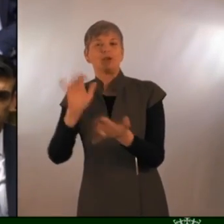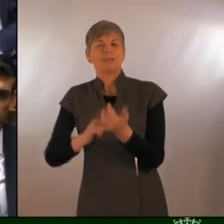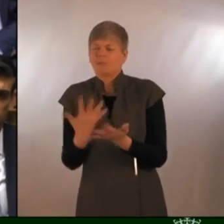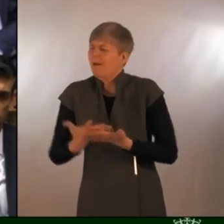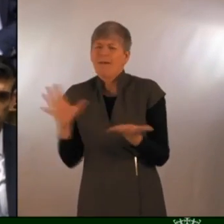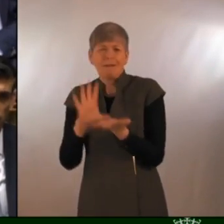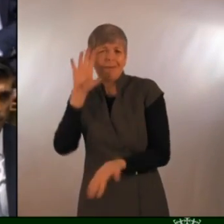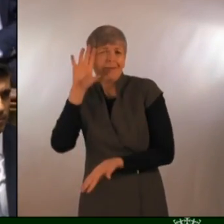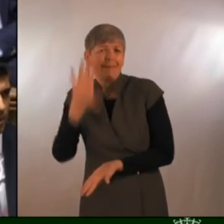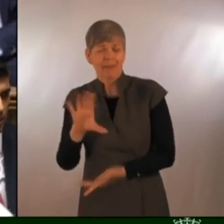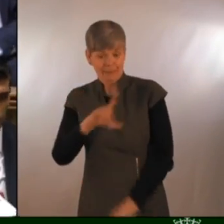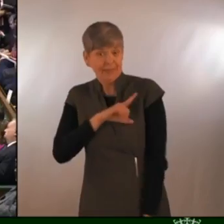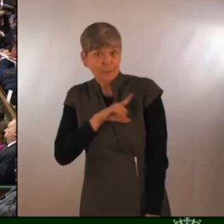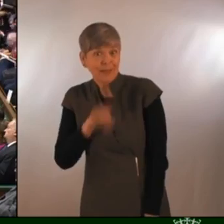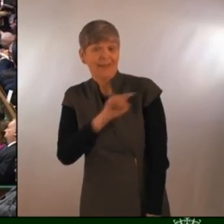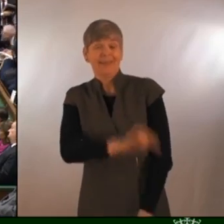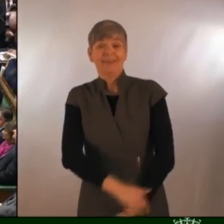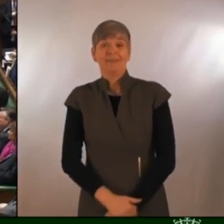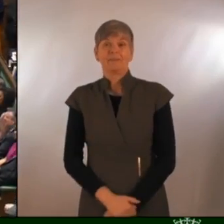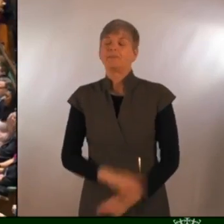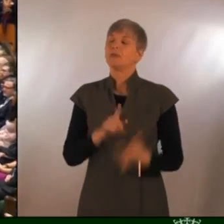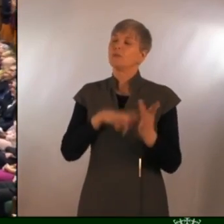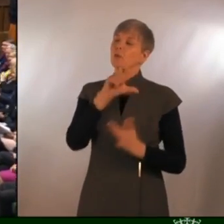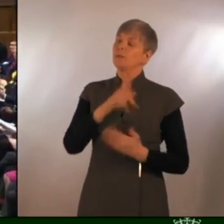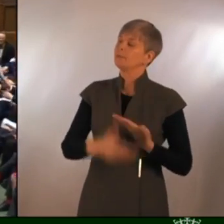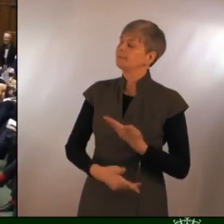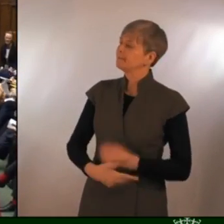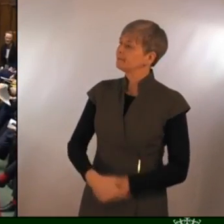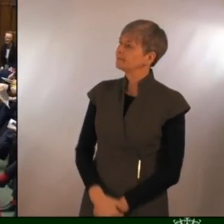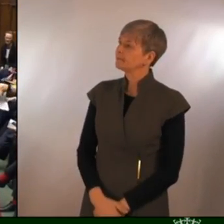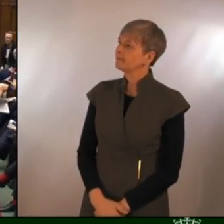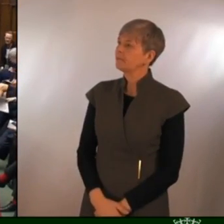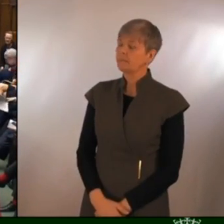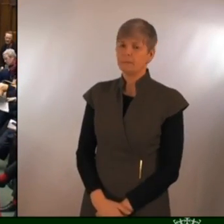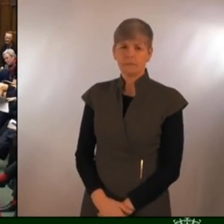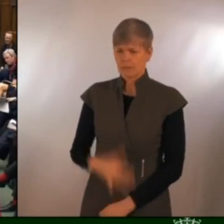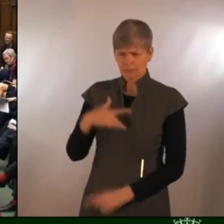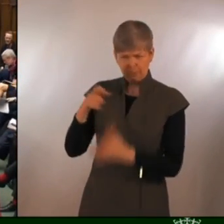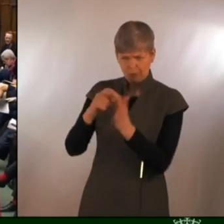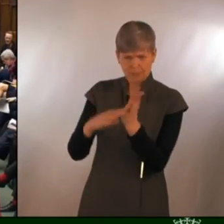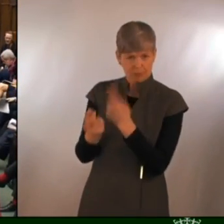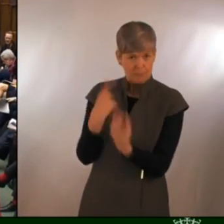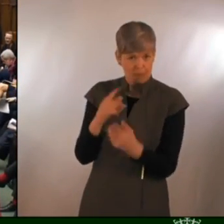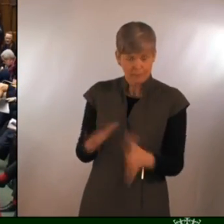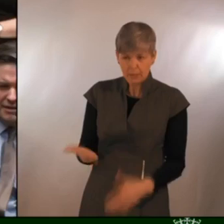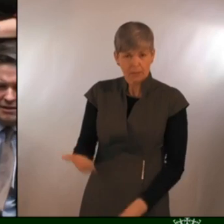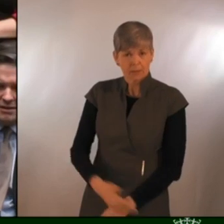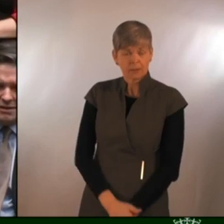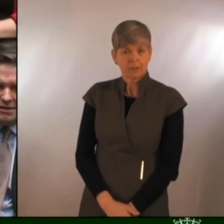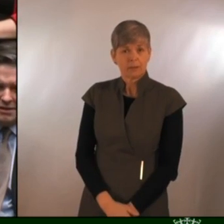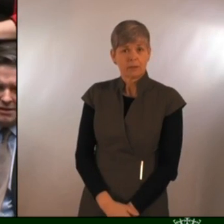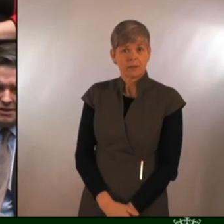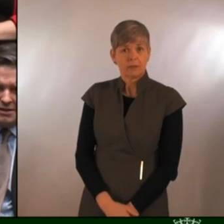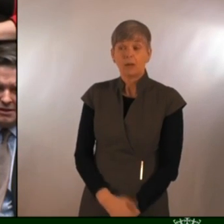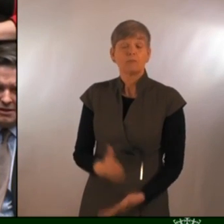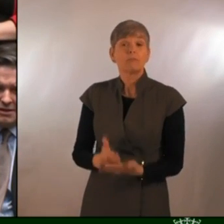NHS precisely for that purpose. Jeremy Corbyn. I don't think the Prime Minister answered my question. And it's